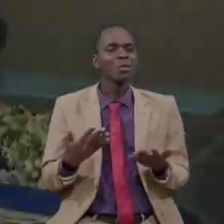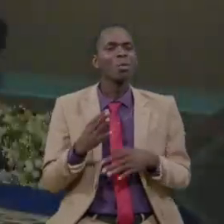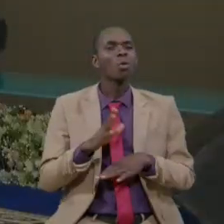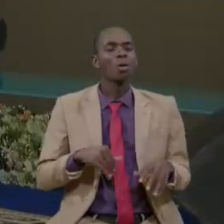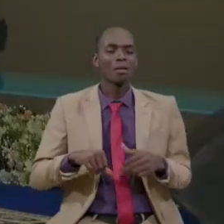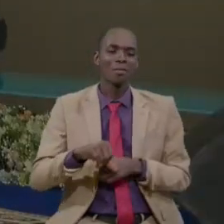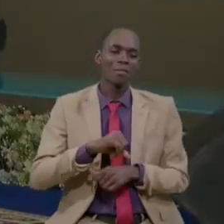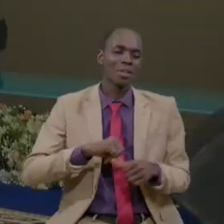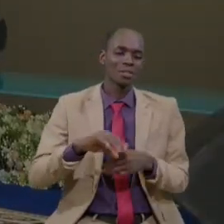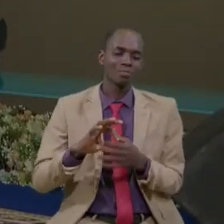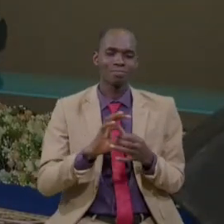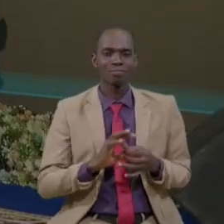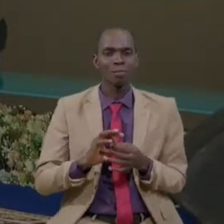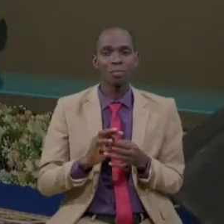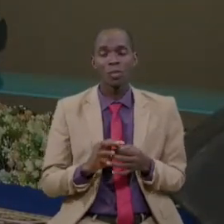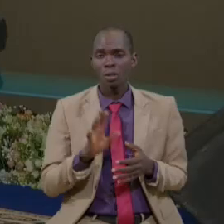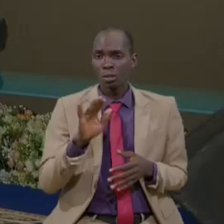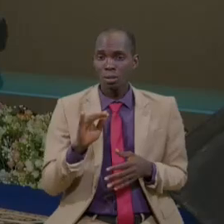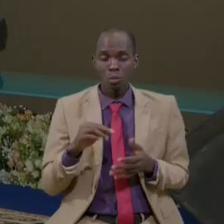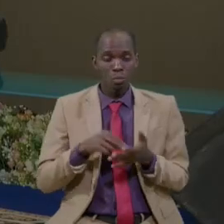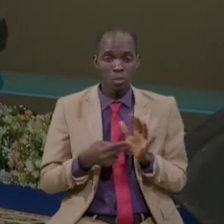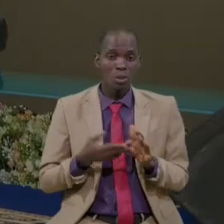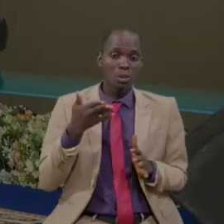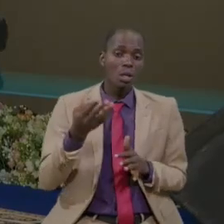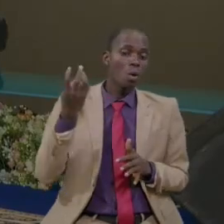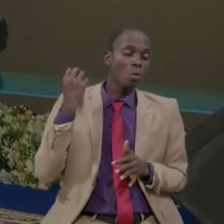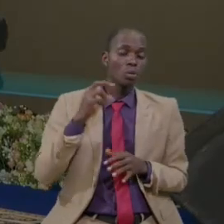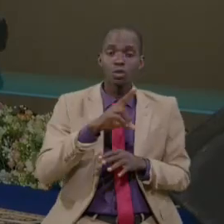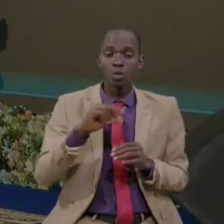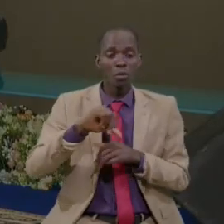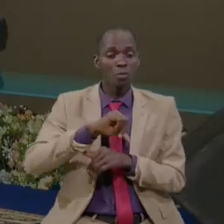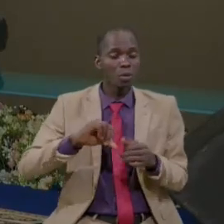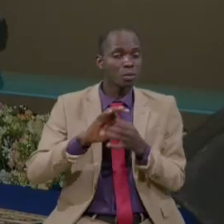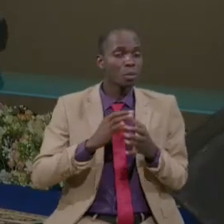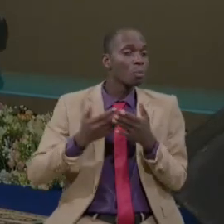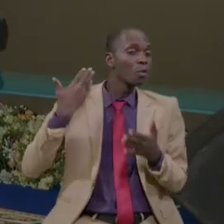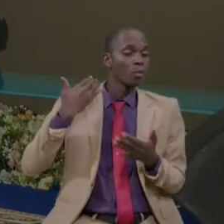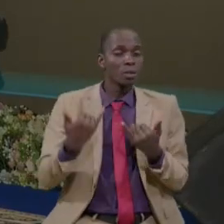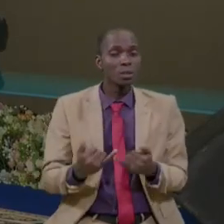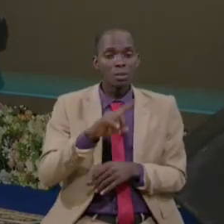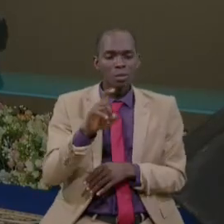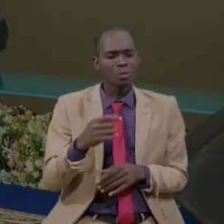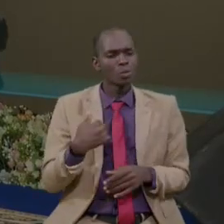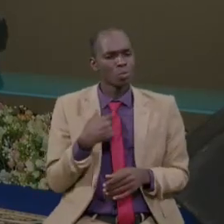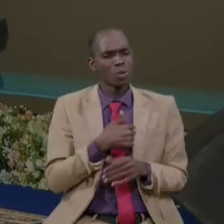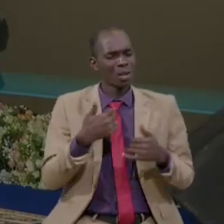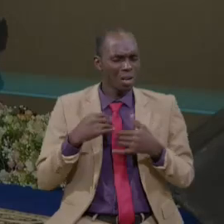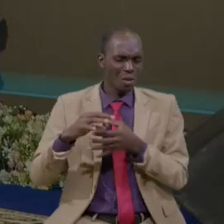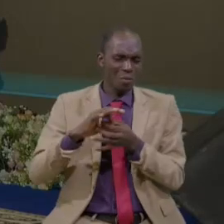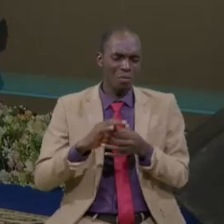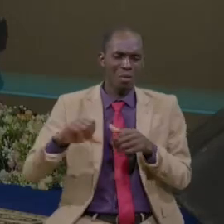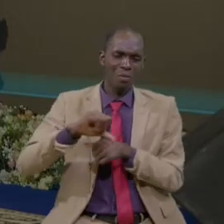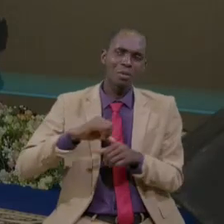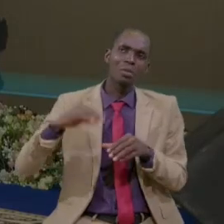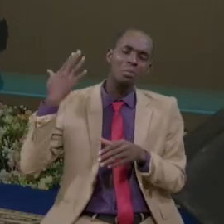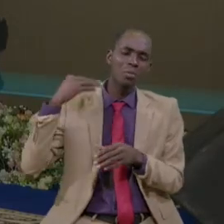the women. And they call this now fellowship. Did it have fellowship in those earlier days before you came?